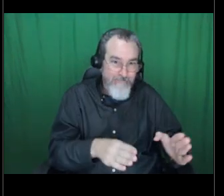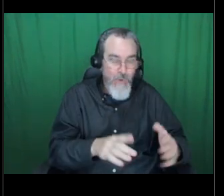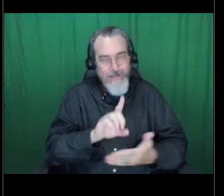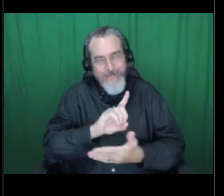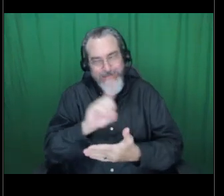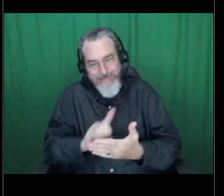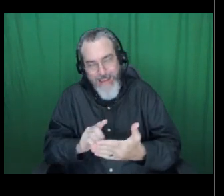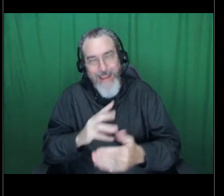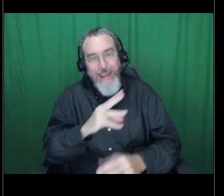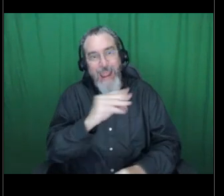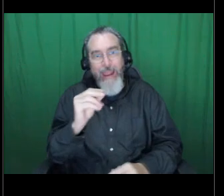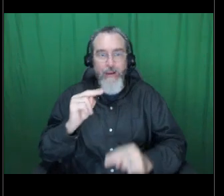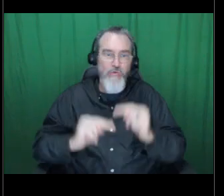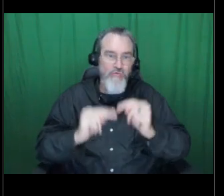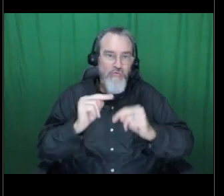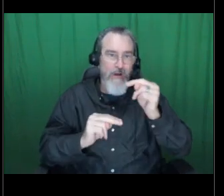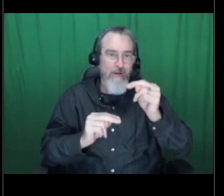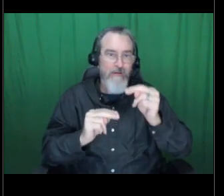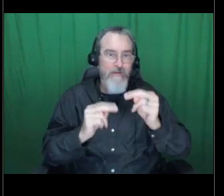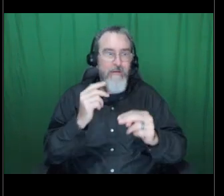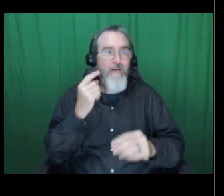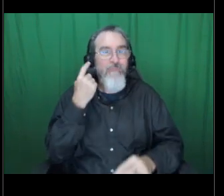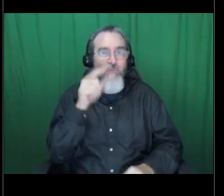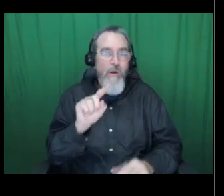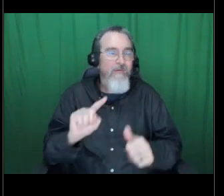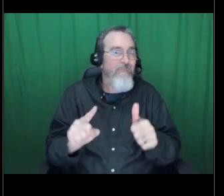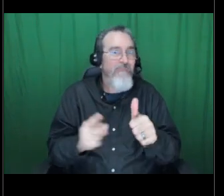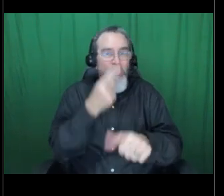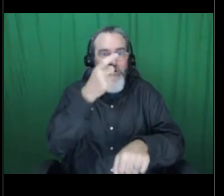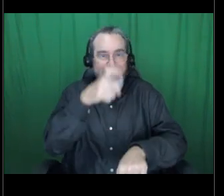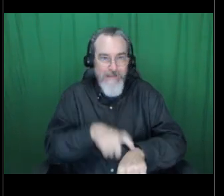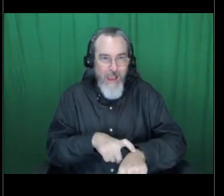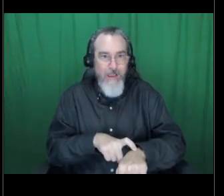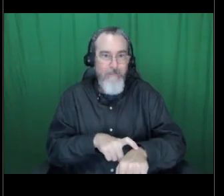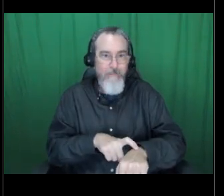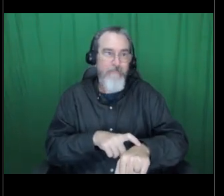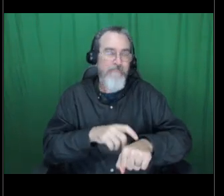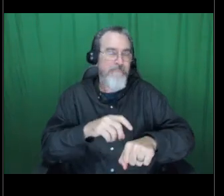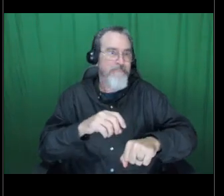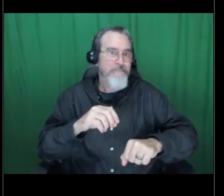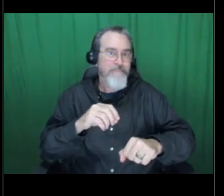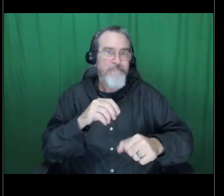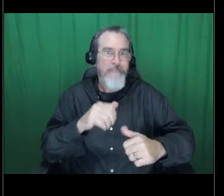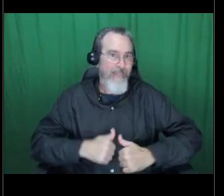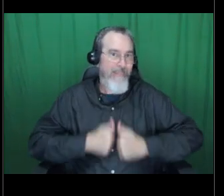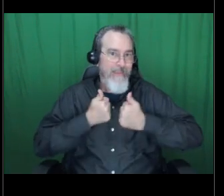be occupied for the first time after March 13,